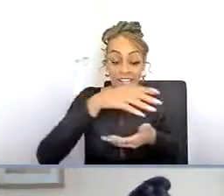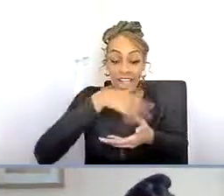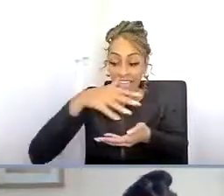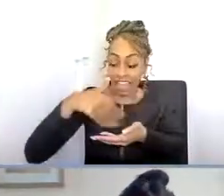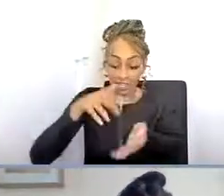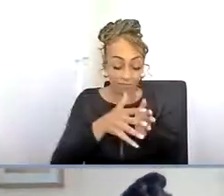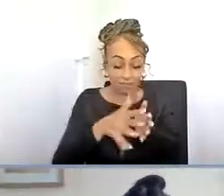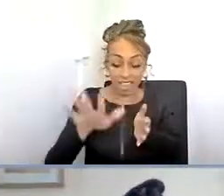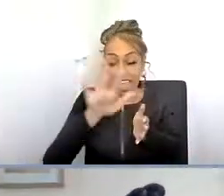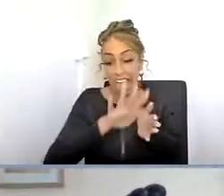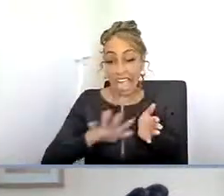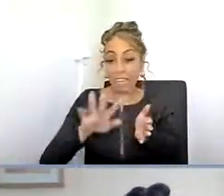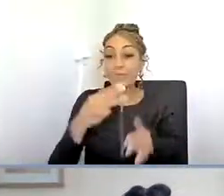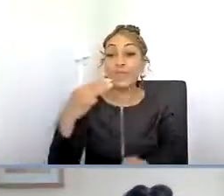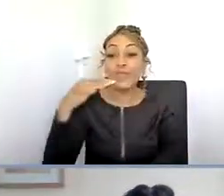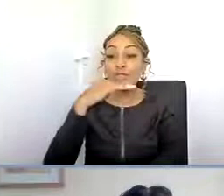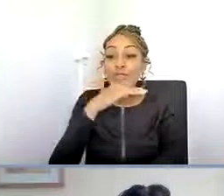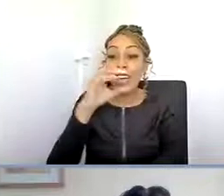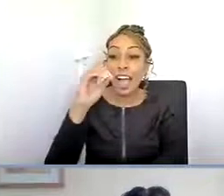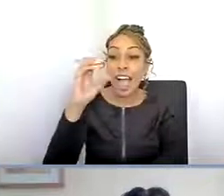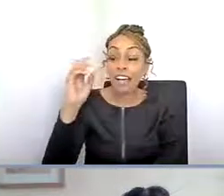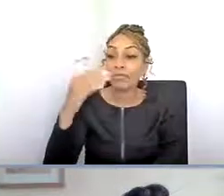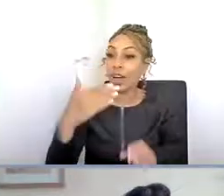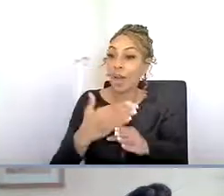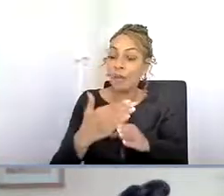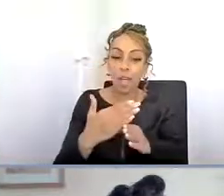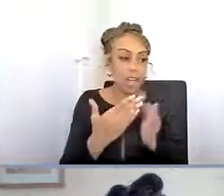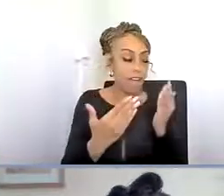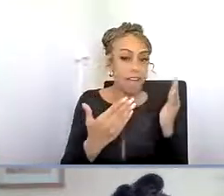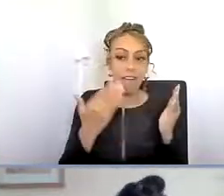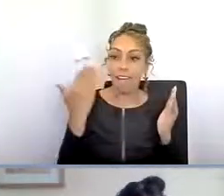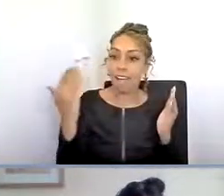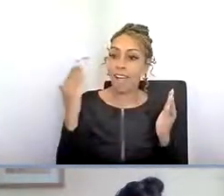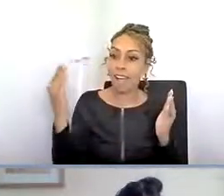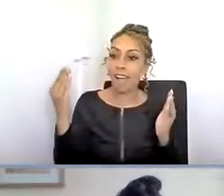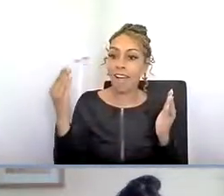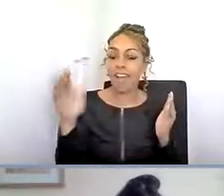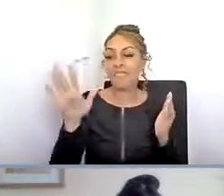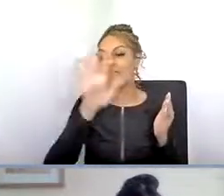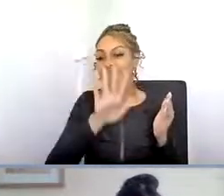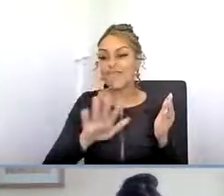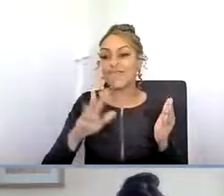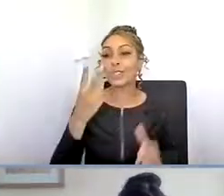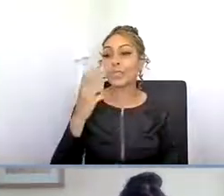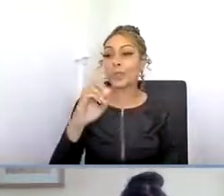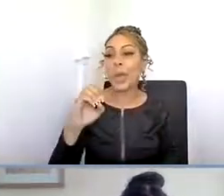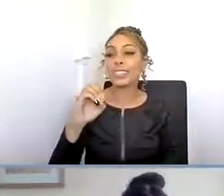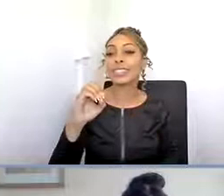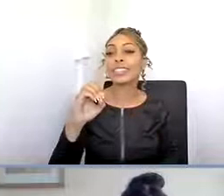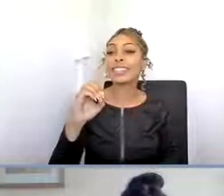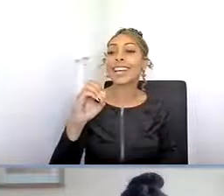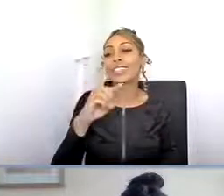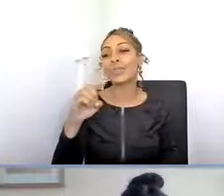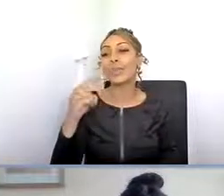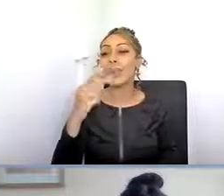around 300 works, and it's predominantly 20th and 21st century